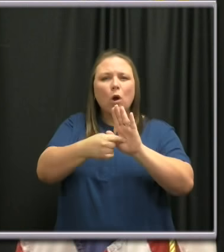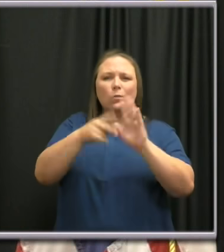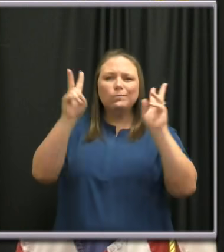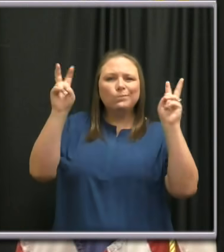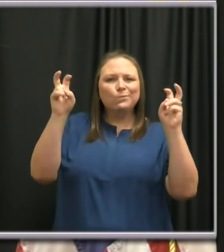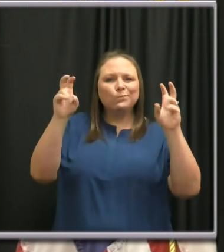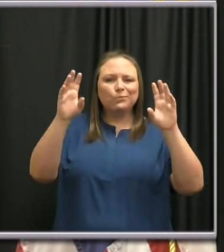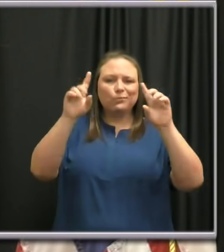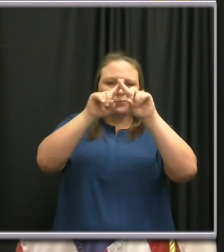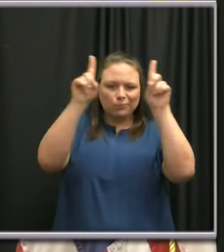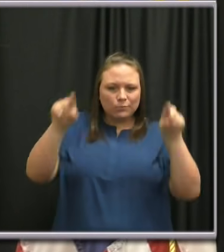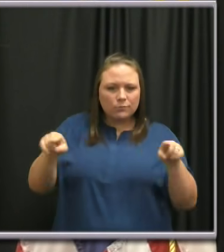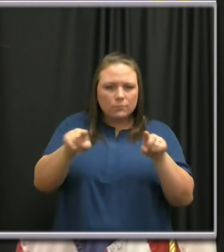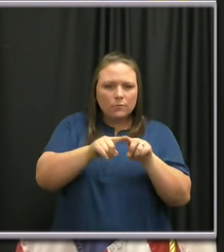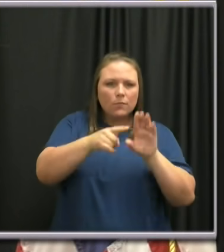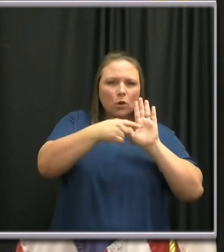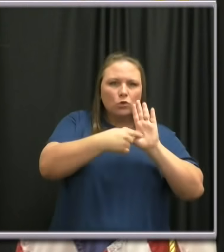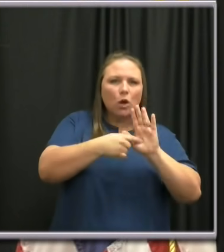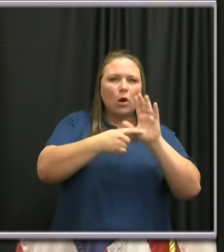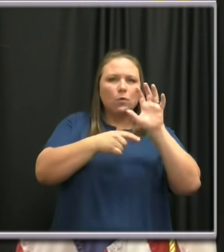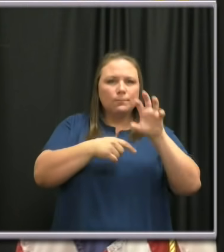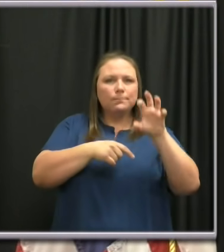the status of each of the metrics on the